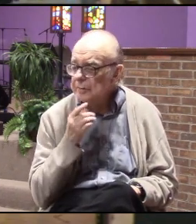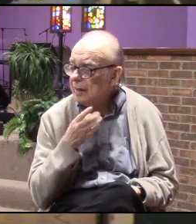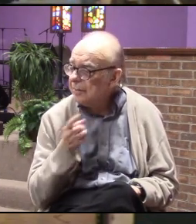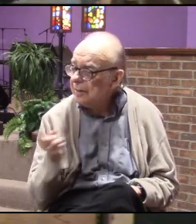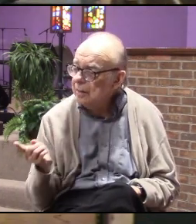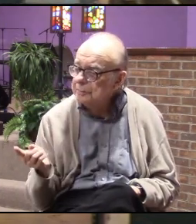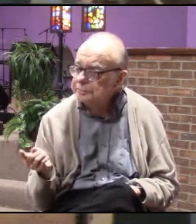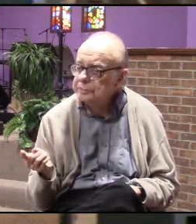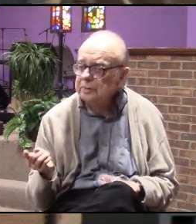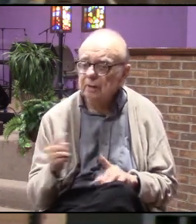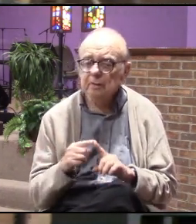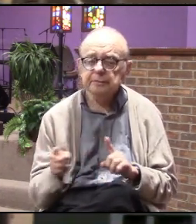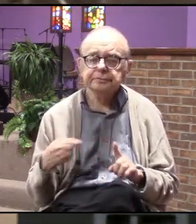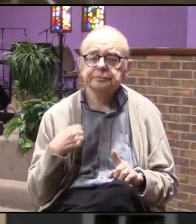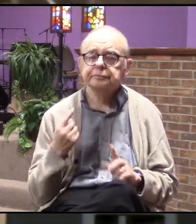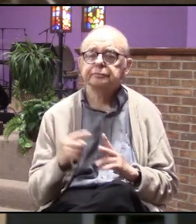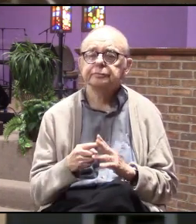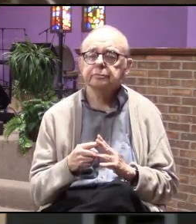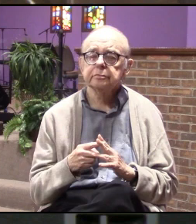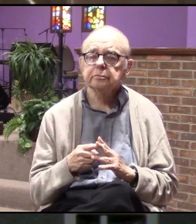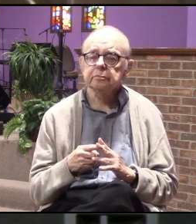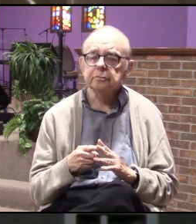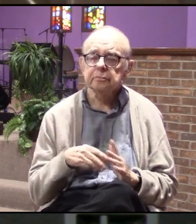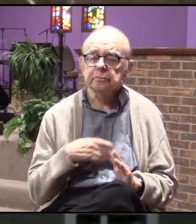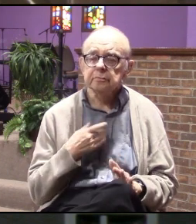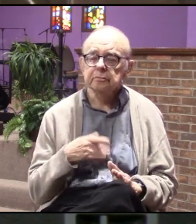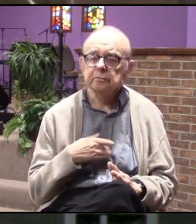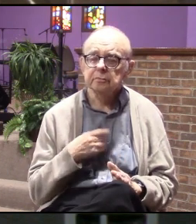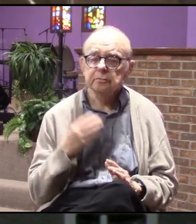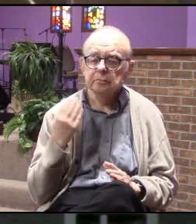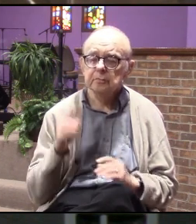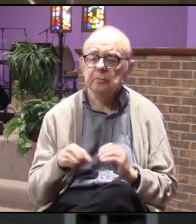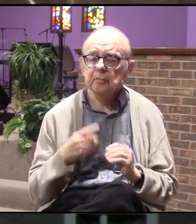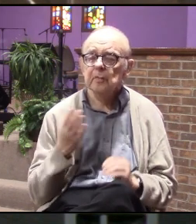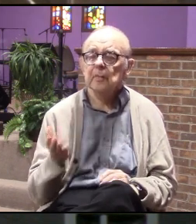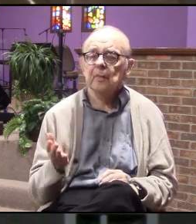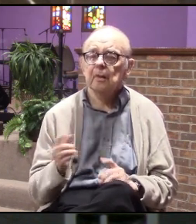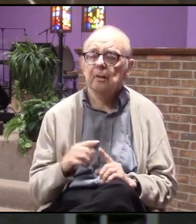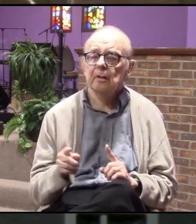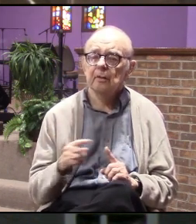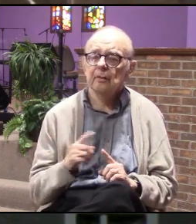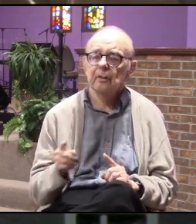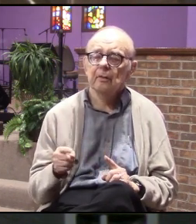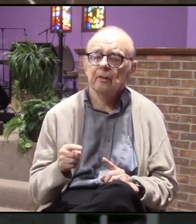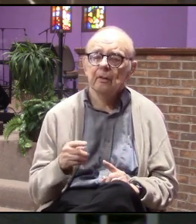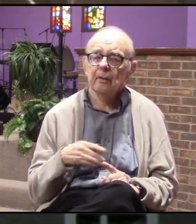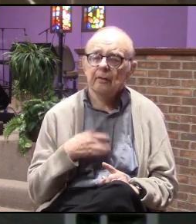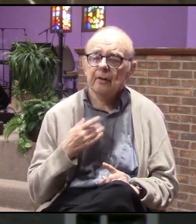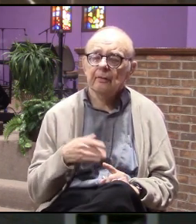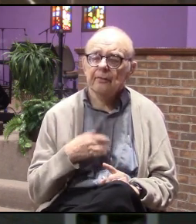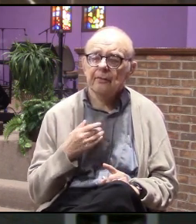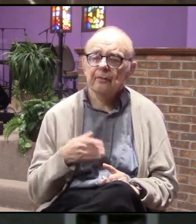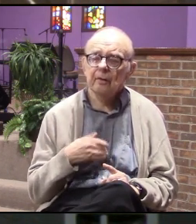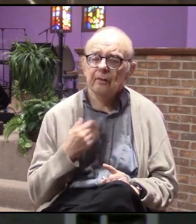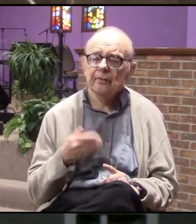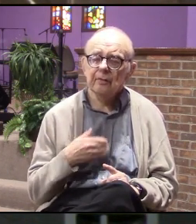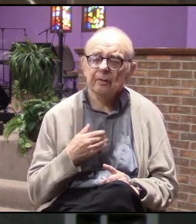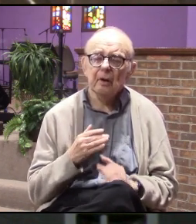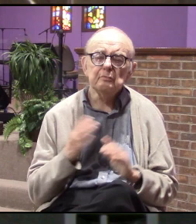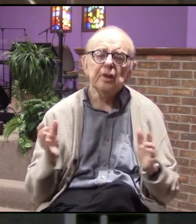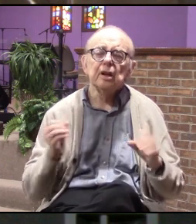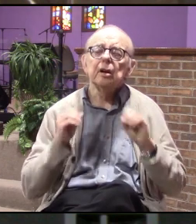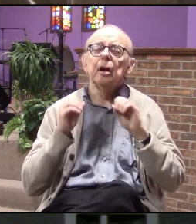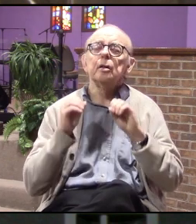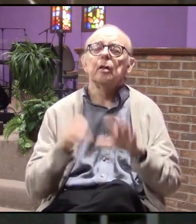them. But we're beginning to sense, I don't know about you, but we're beginning to sense a great